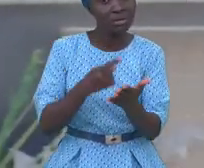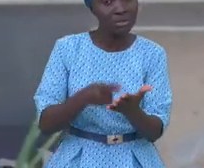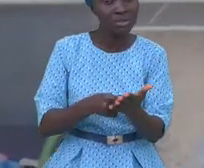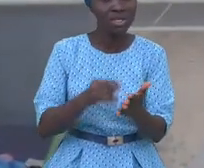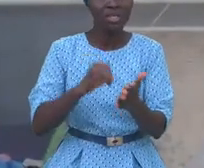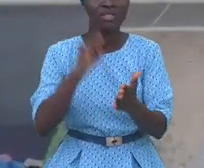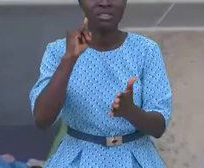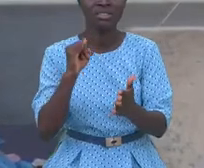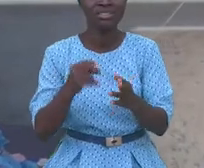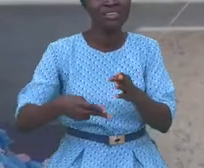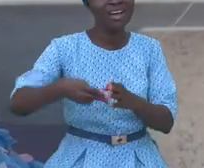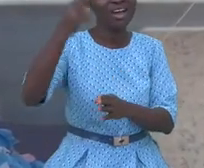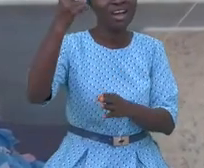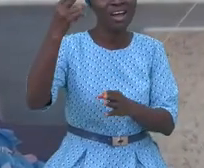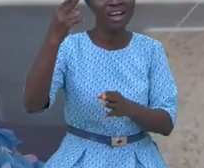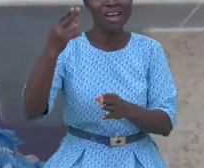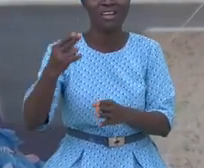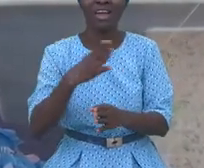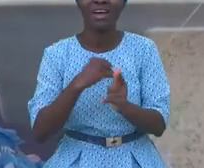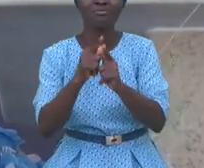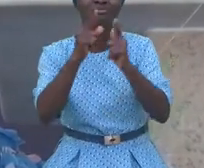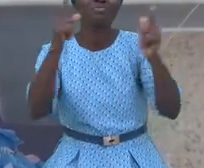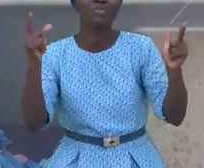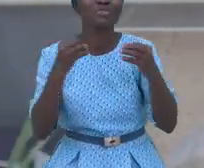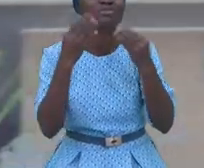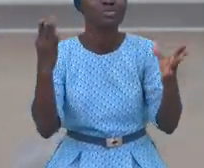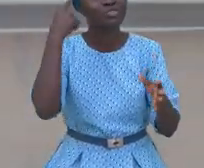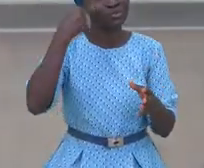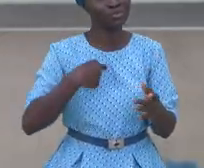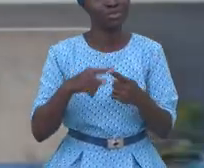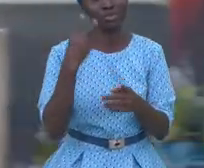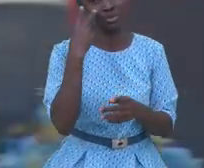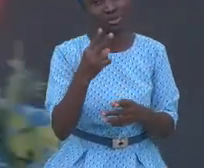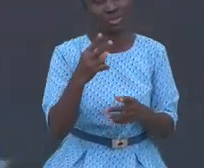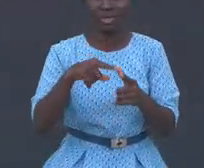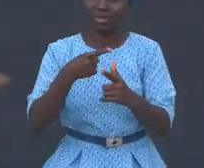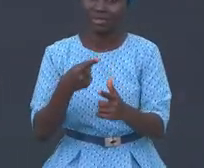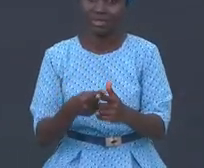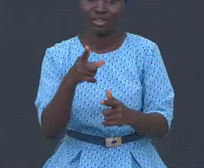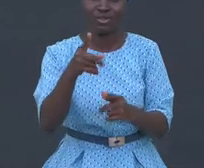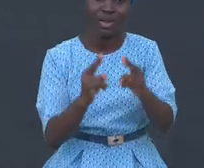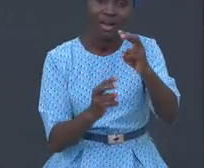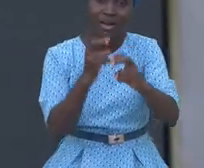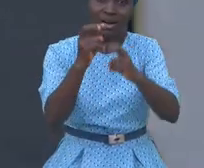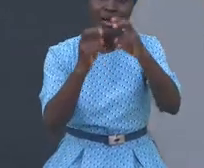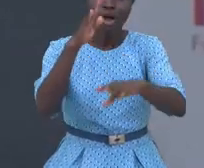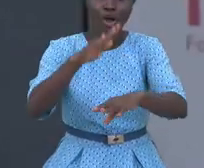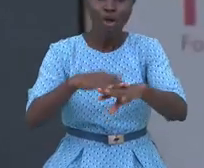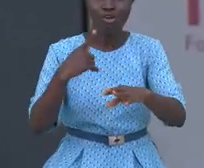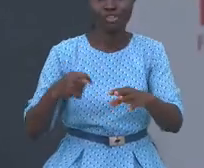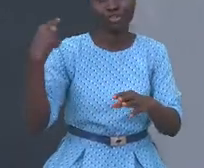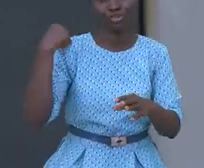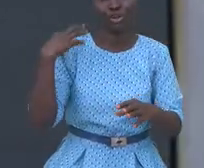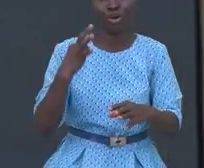great, it's so magnanimous, I cannot see. Climb on the shoulders of those who